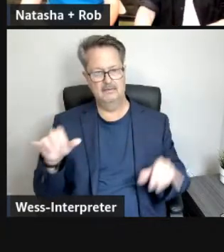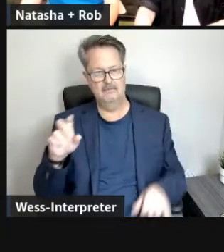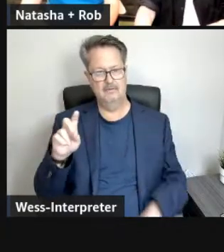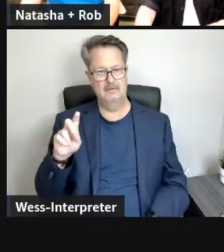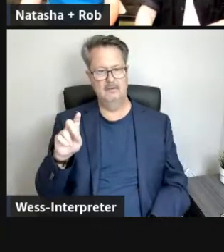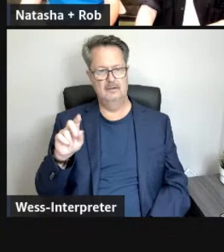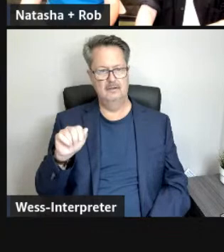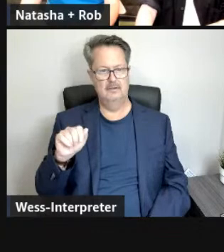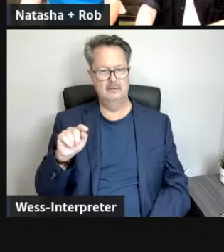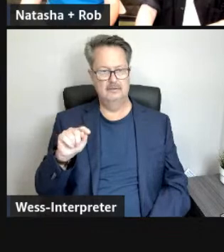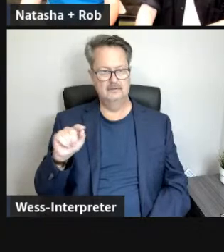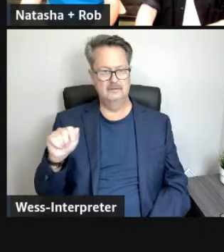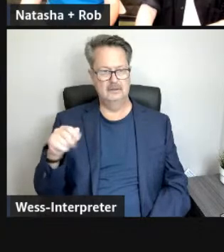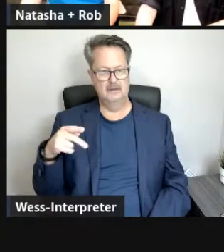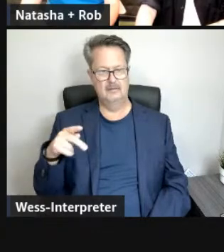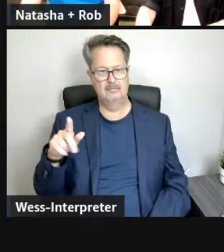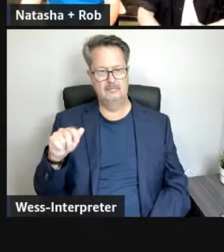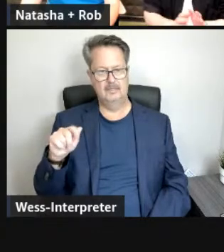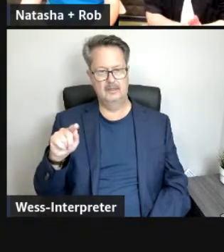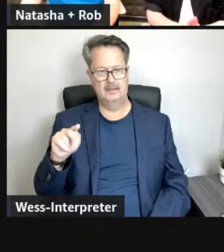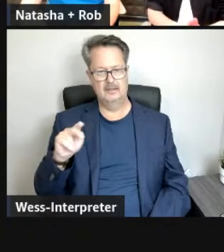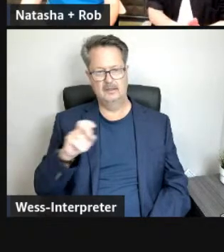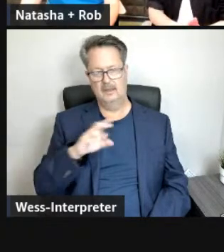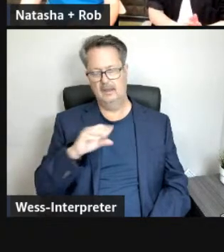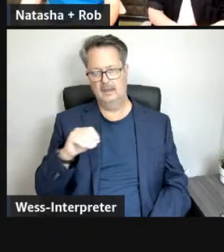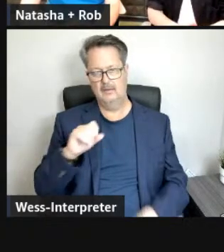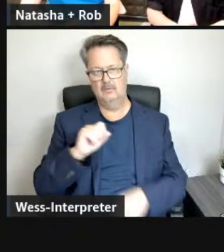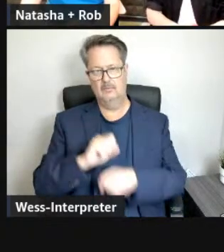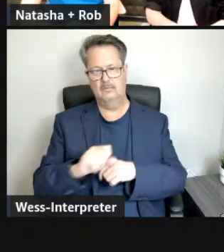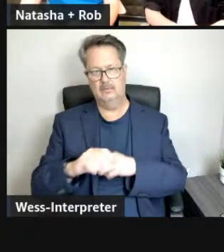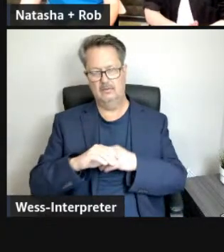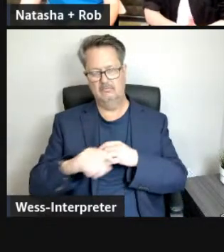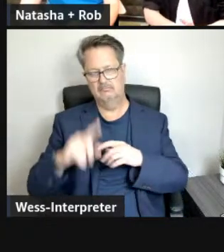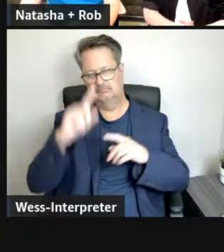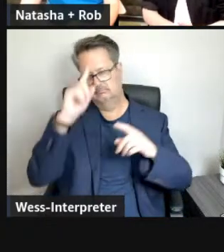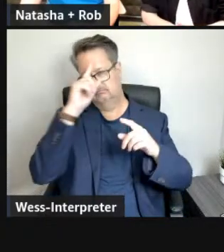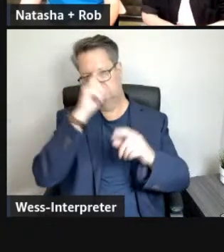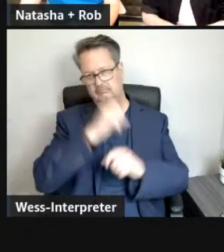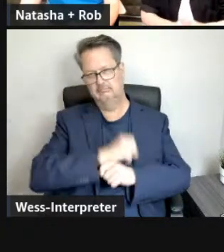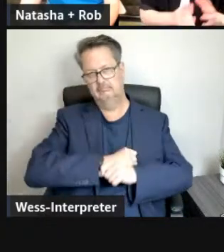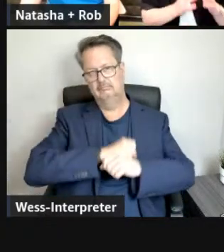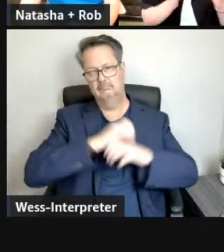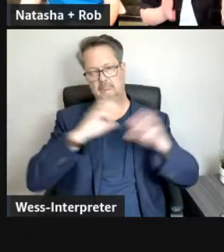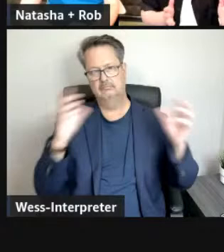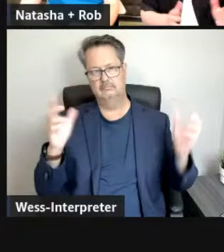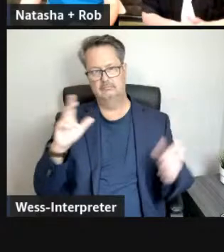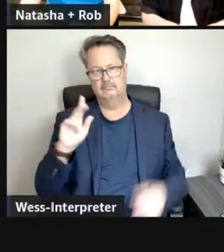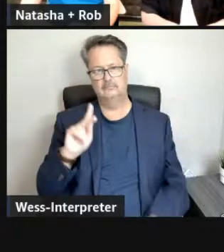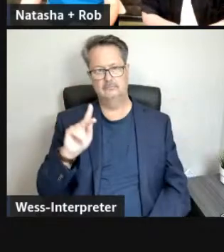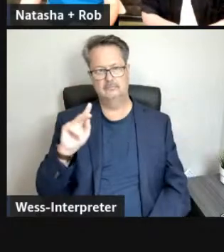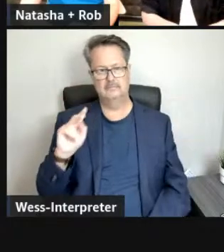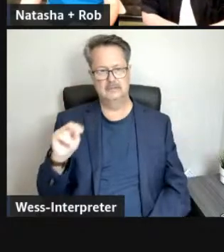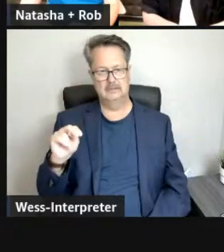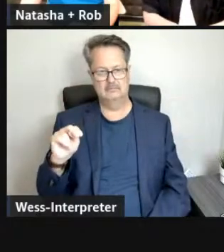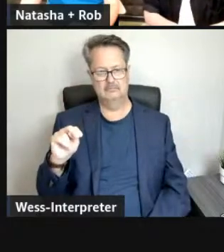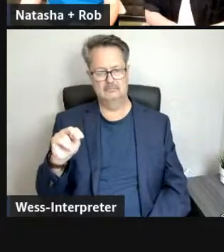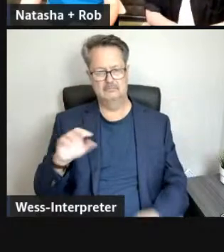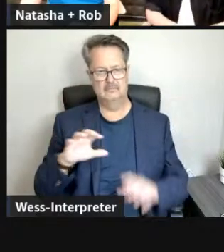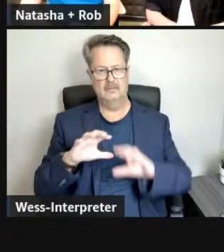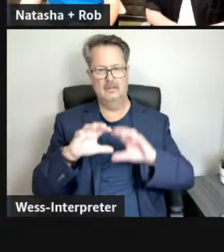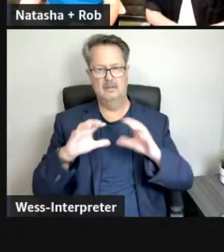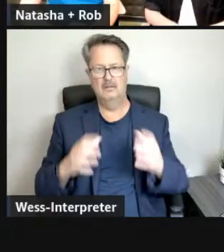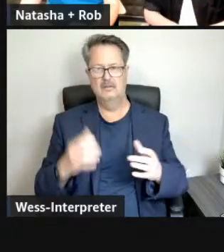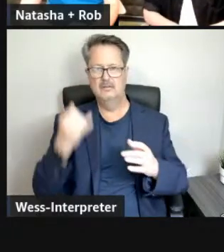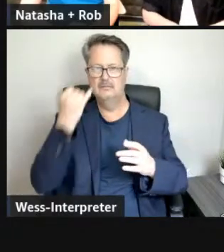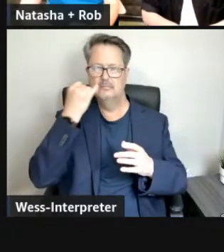workloads. So let's think about a Kubernetes cluster for a second. So imagine you have a cluster that looks a little bit like this